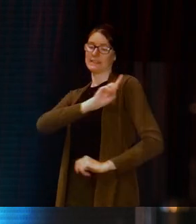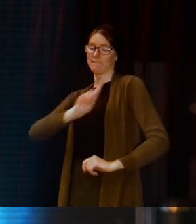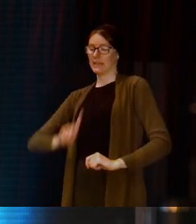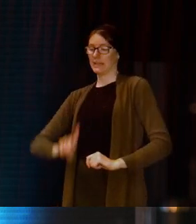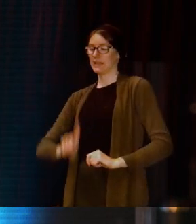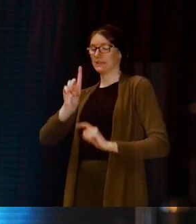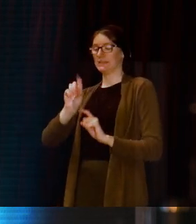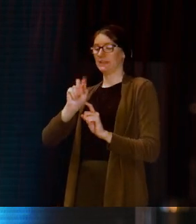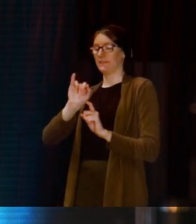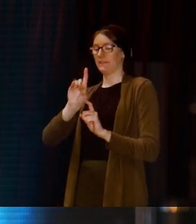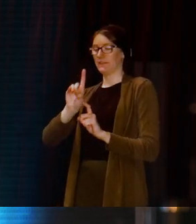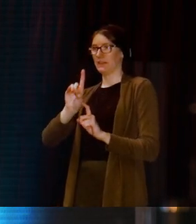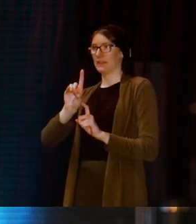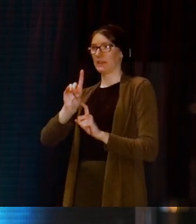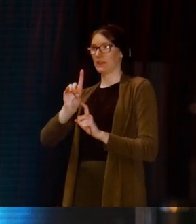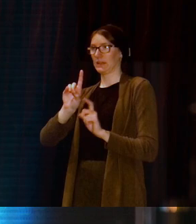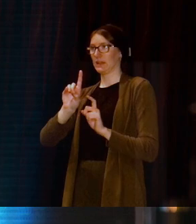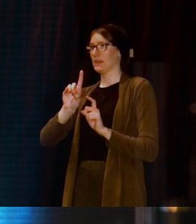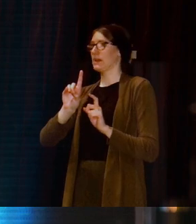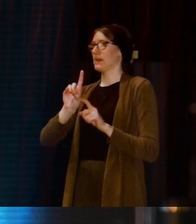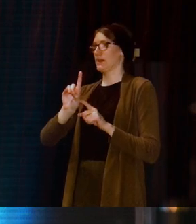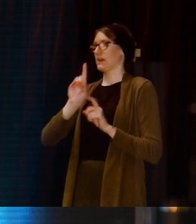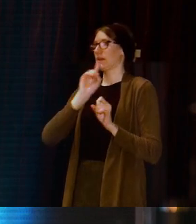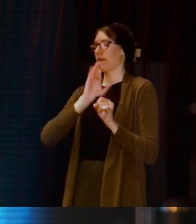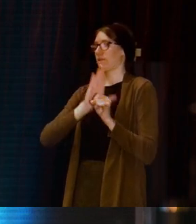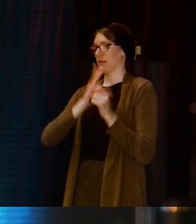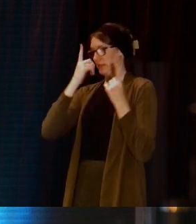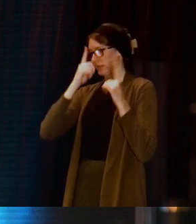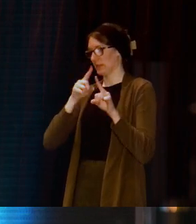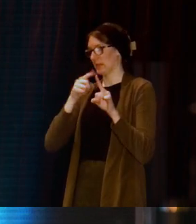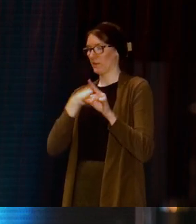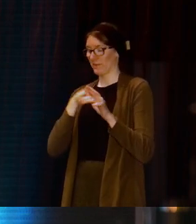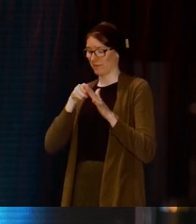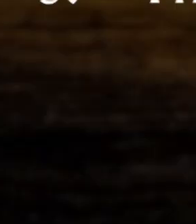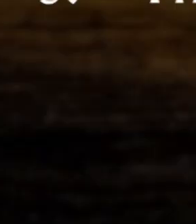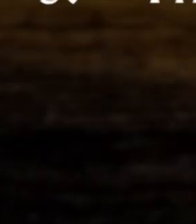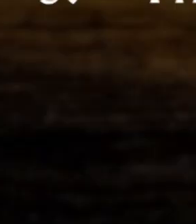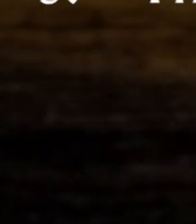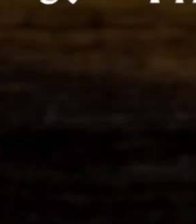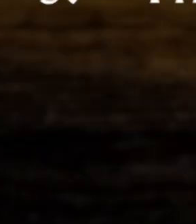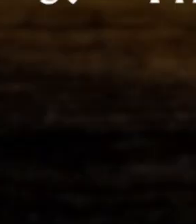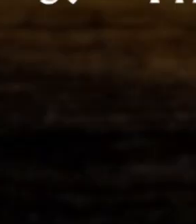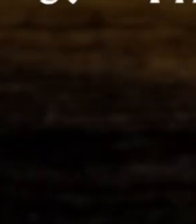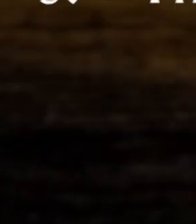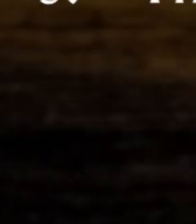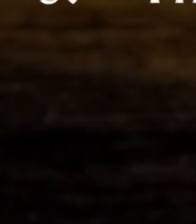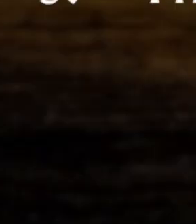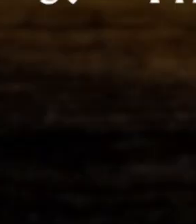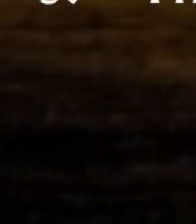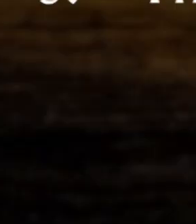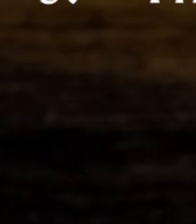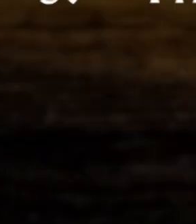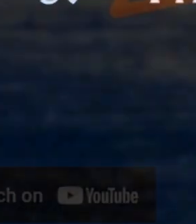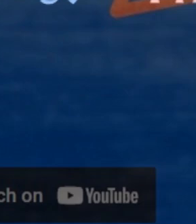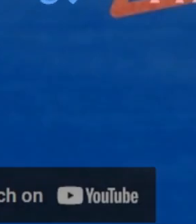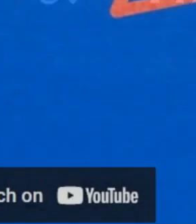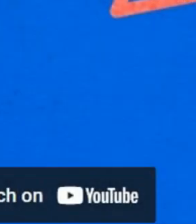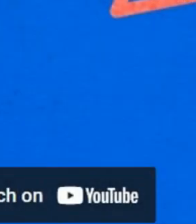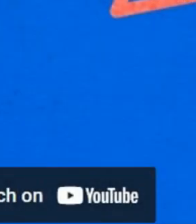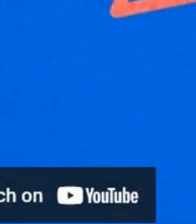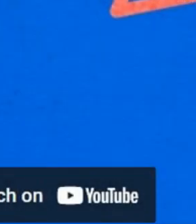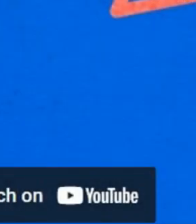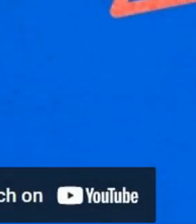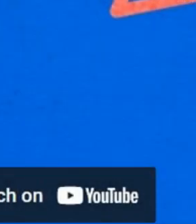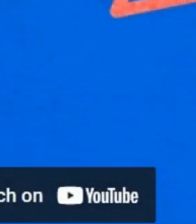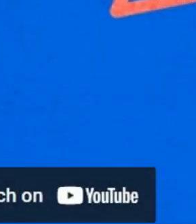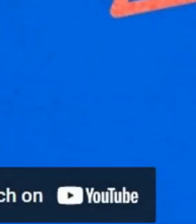covenant. Now, we have looked at this one actually in depth. I don't know if you were here in the summer. We did it, in fact, I called the thing up on the screen here,